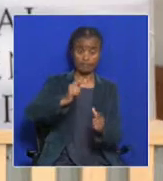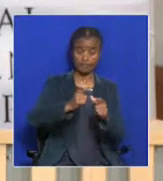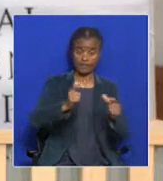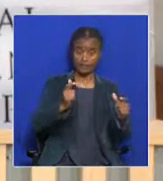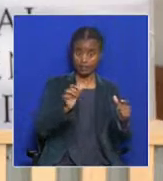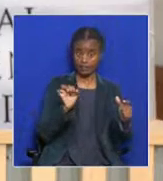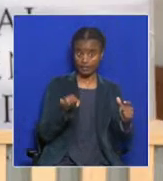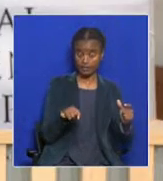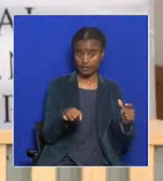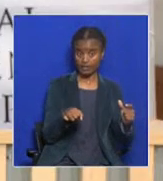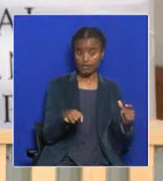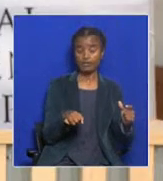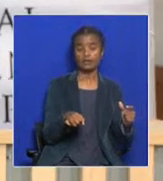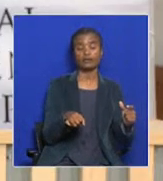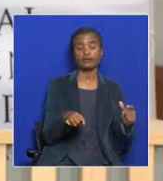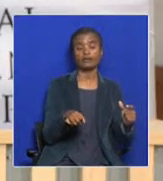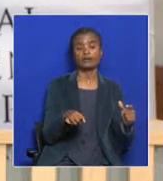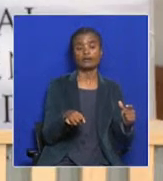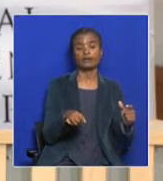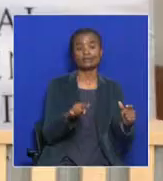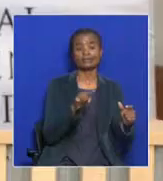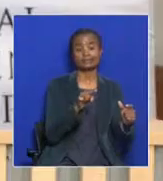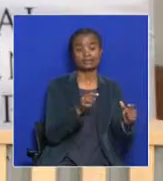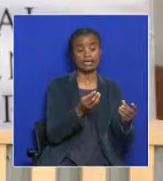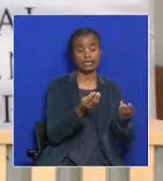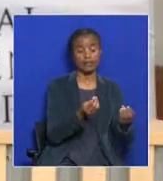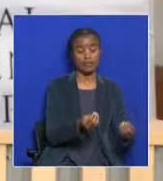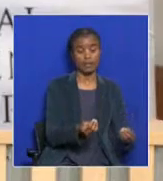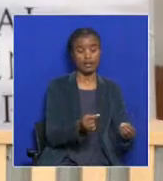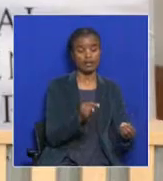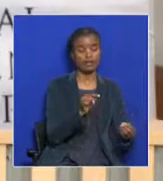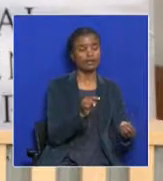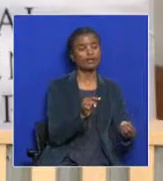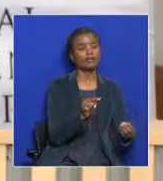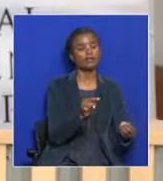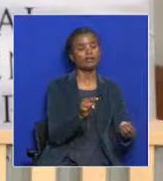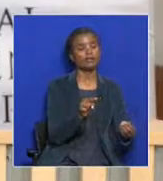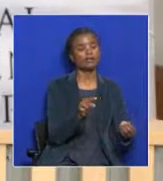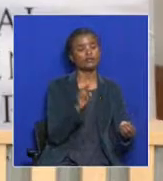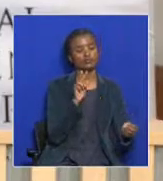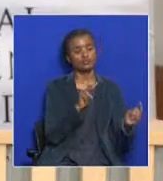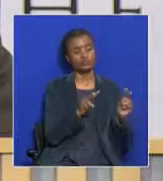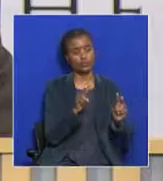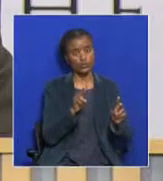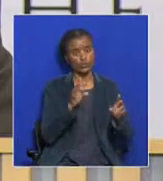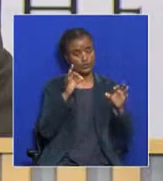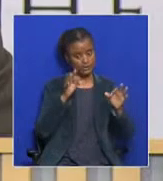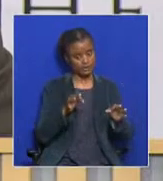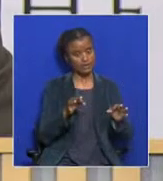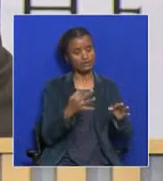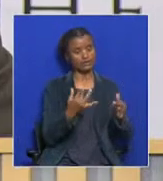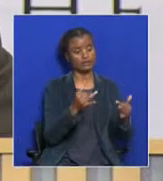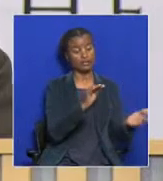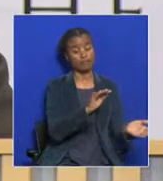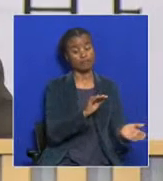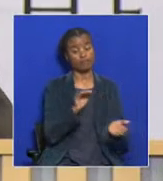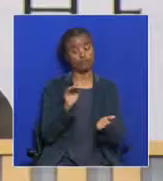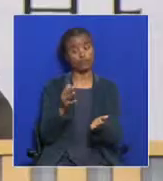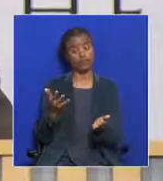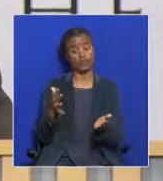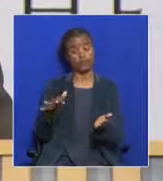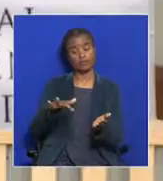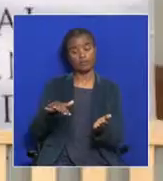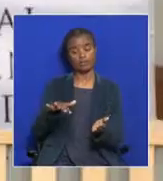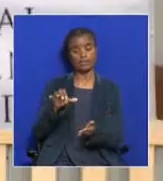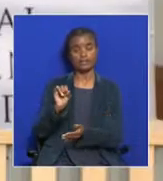And that quantity in large part contributed to your decision to move to Isipingo, correct? That's correct.